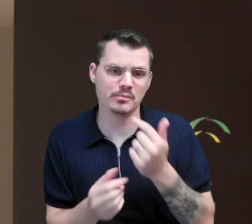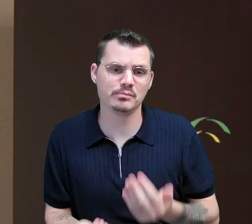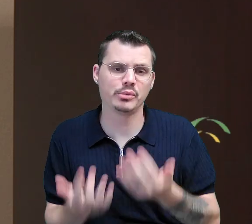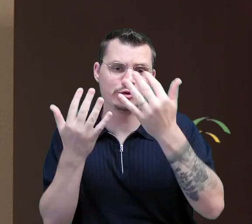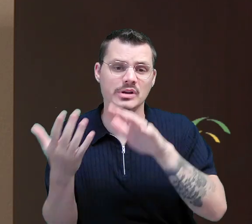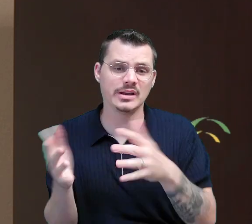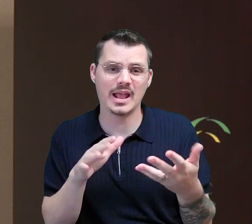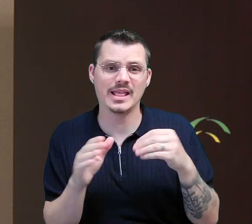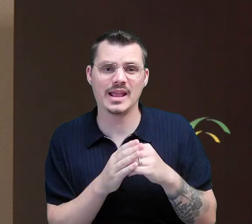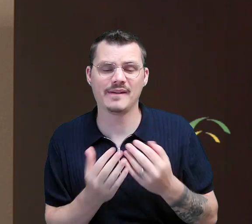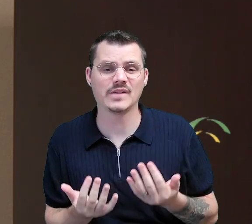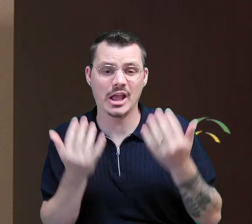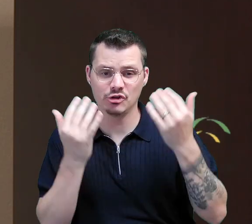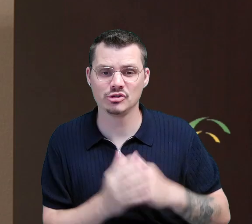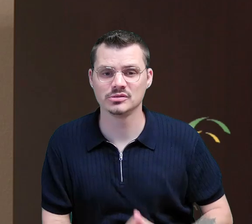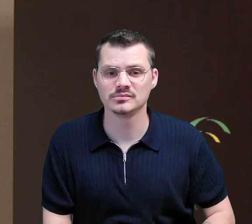fire.